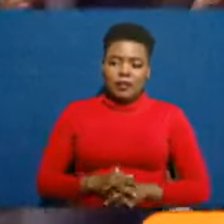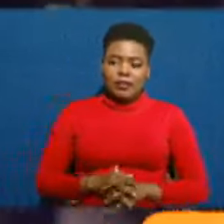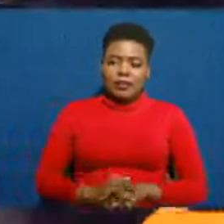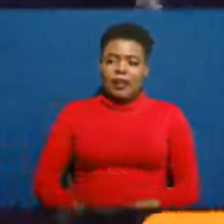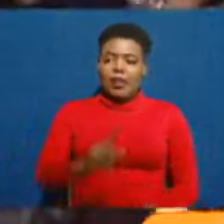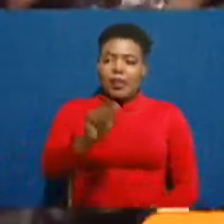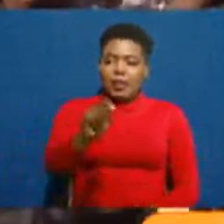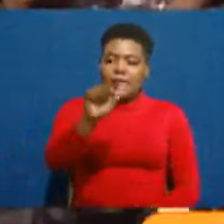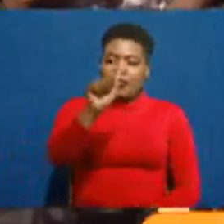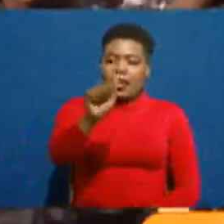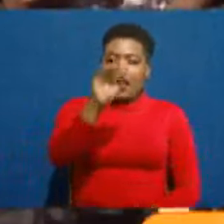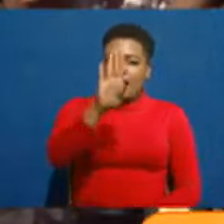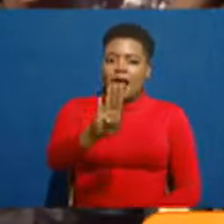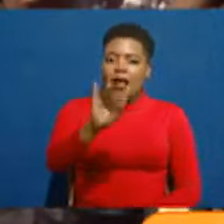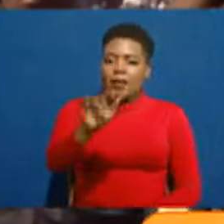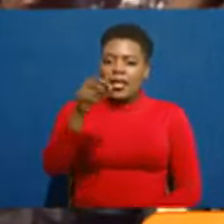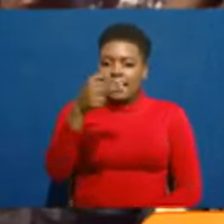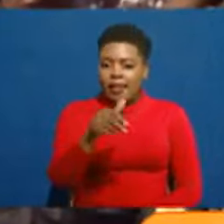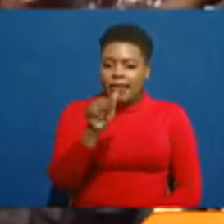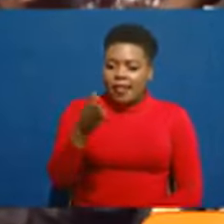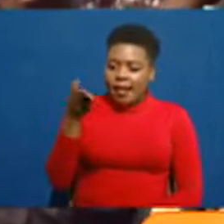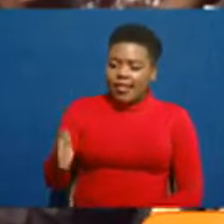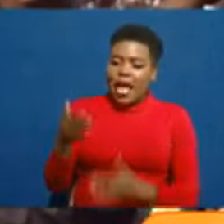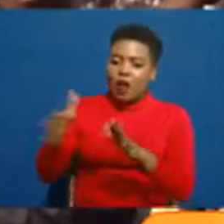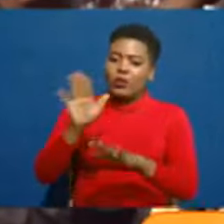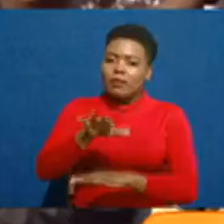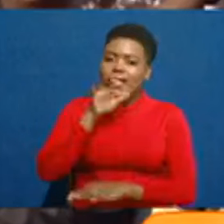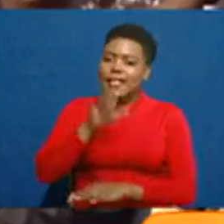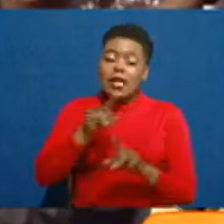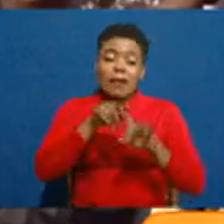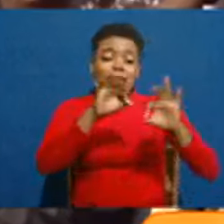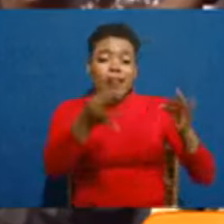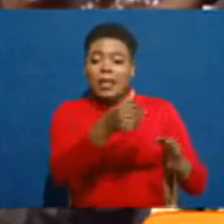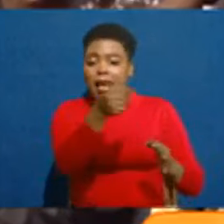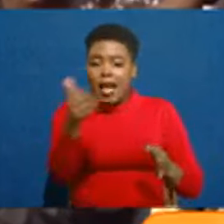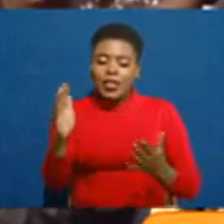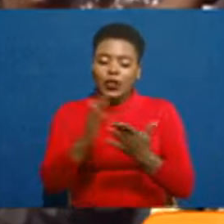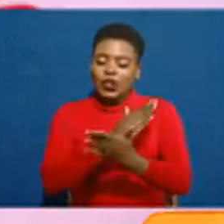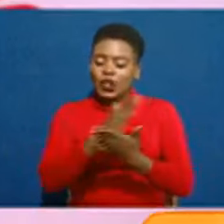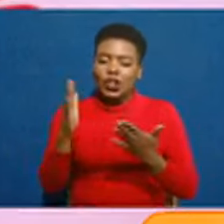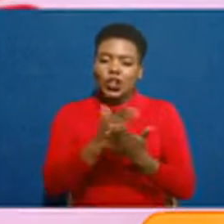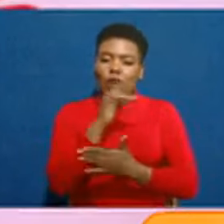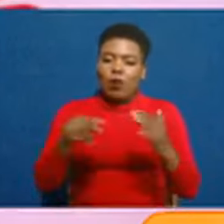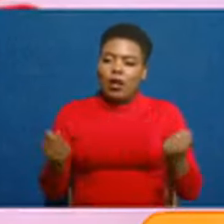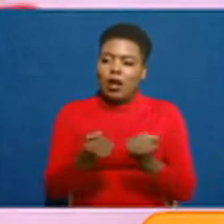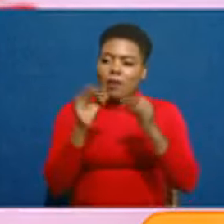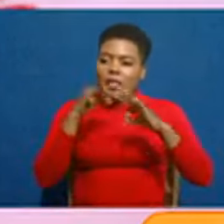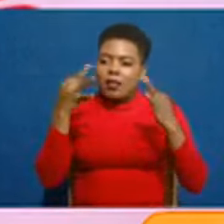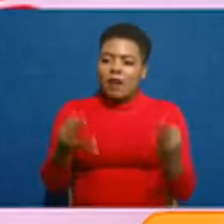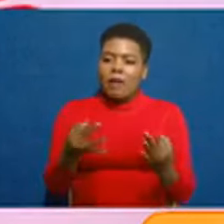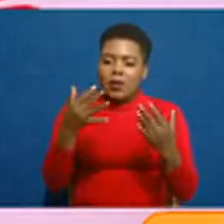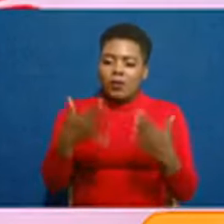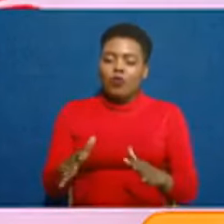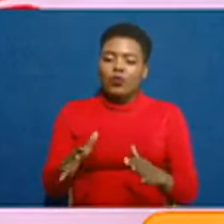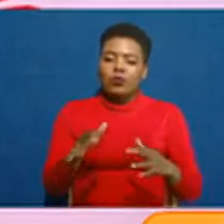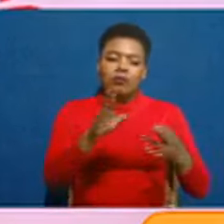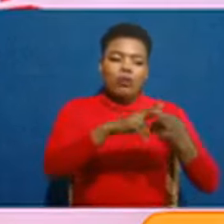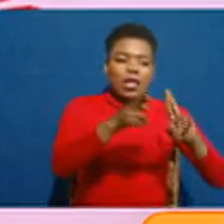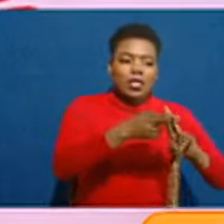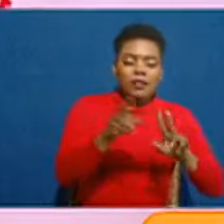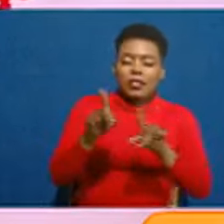Tabitha Wanjiru is not alone. She stands among a group of families who share her pain. The families of the lost and the